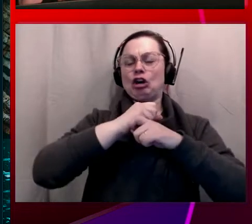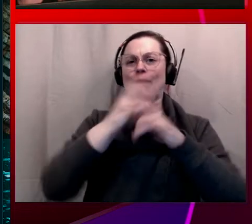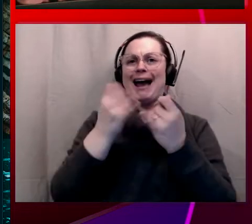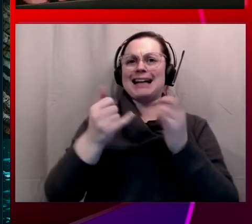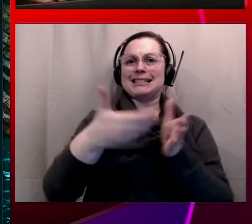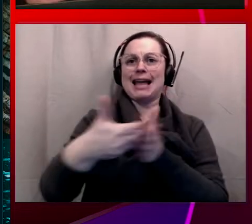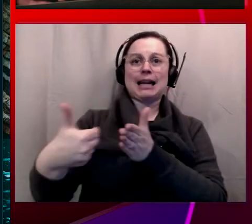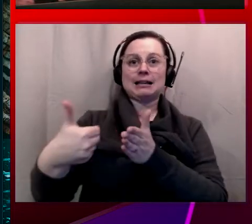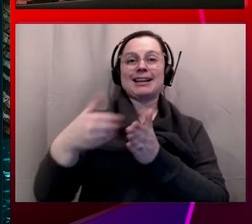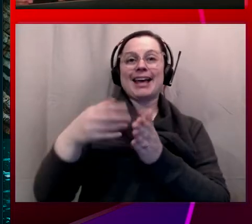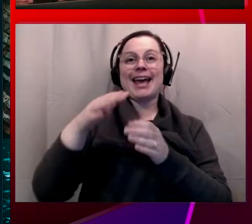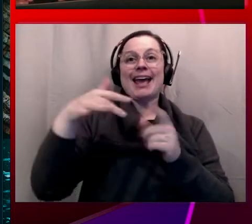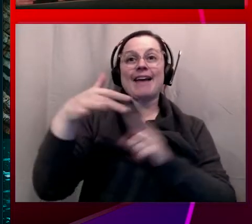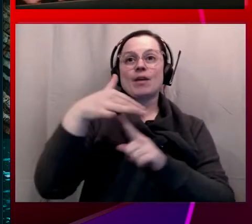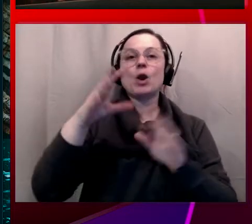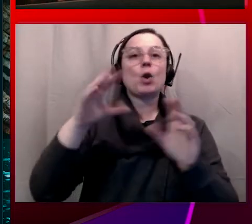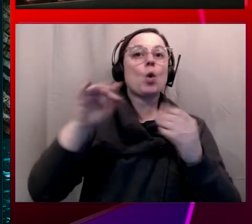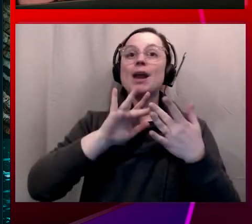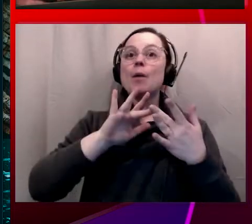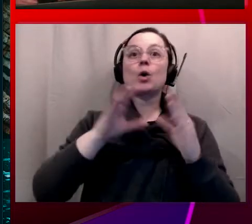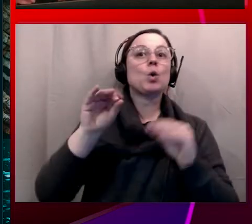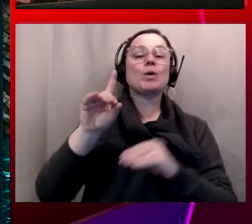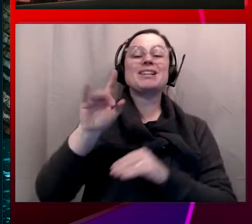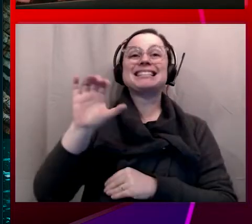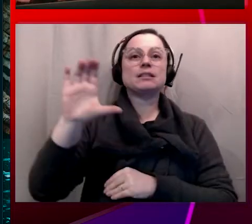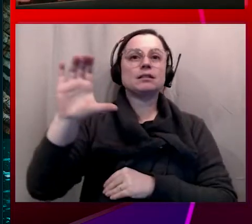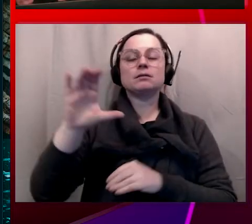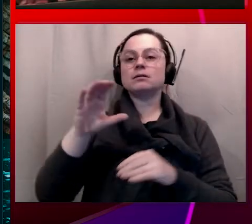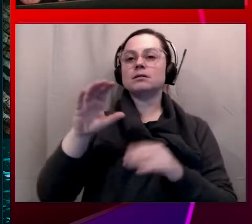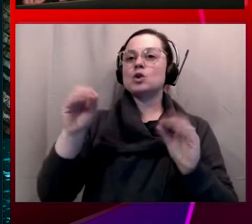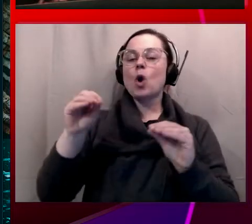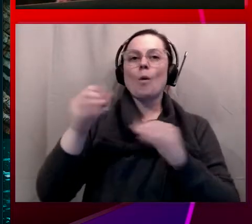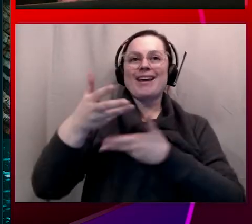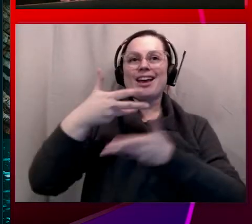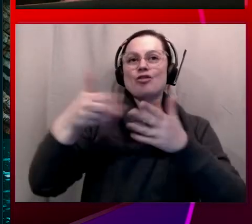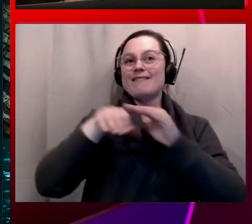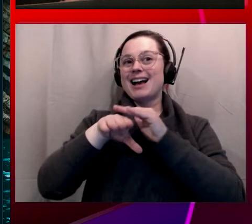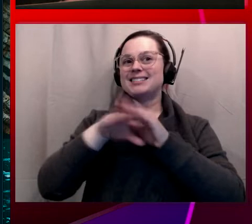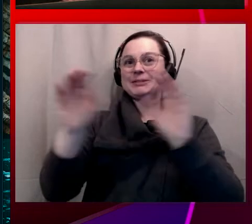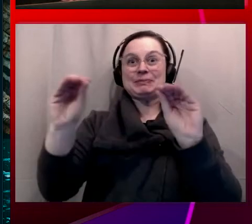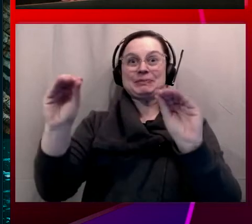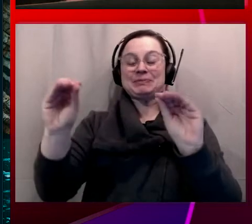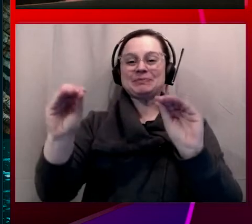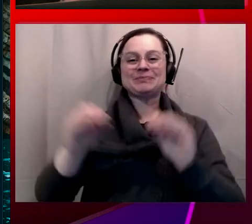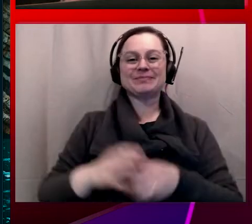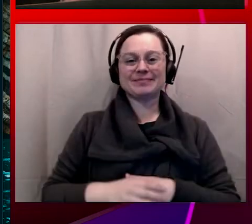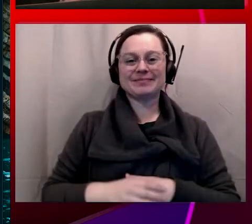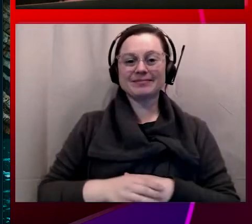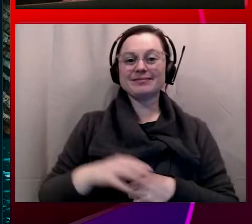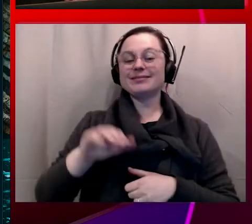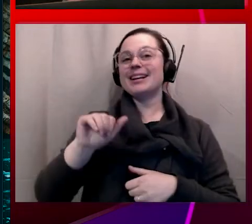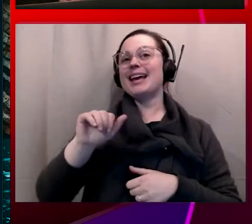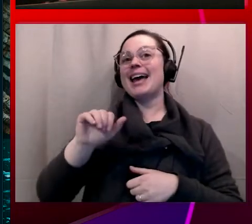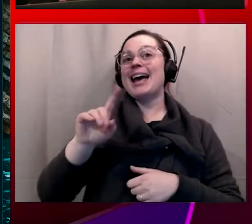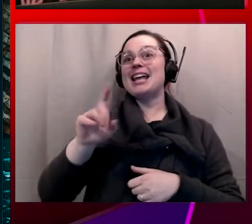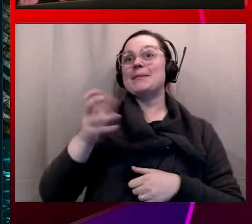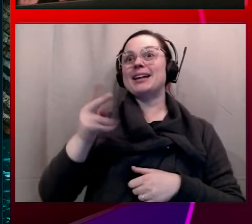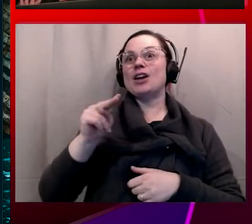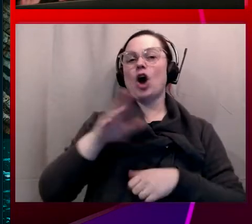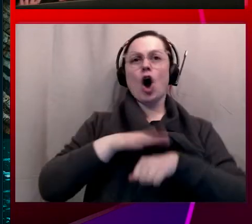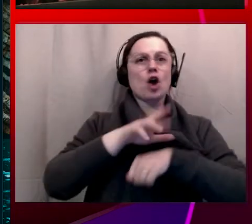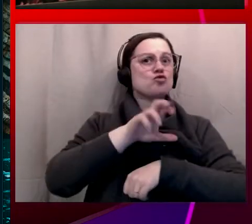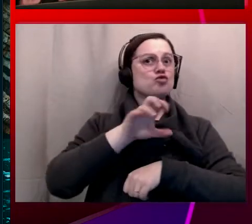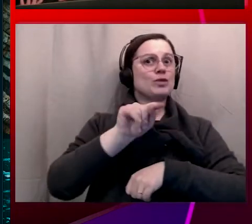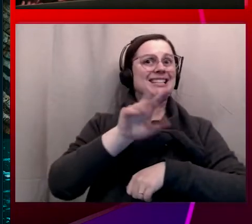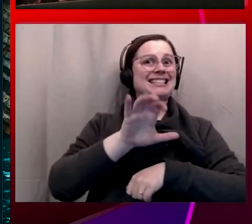network, it has no disk, and it has no interactive access. So even an admin on the root EC2 machine has no